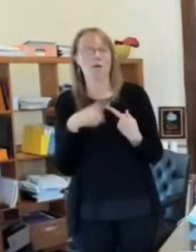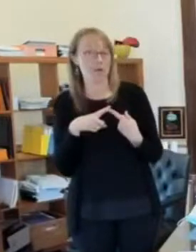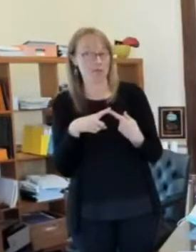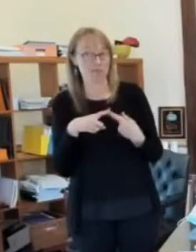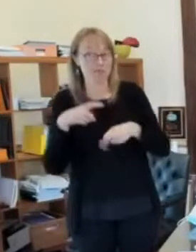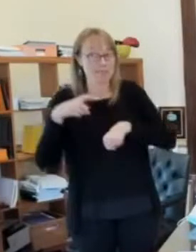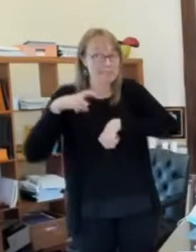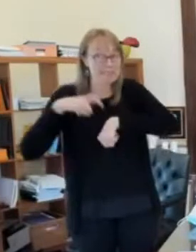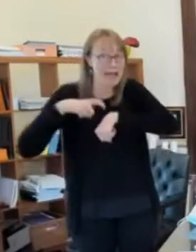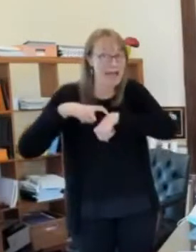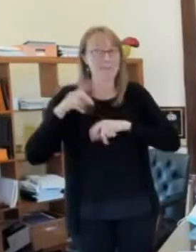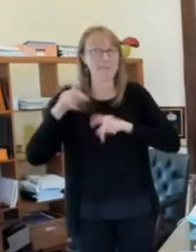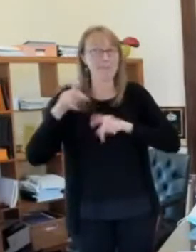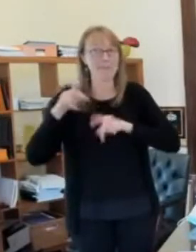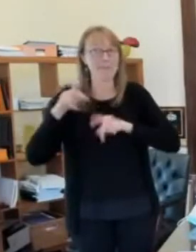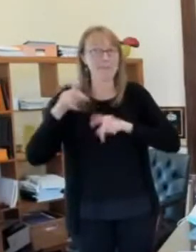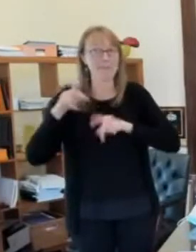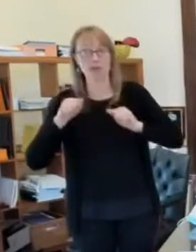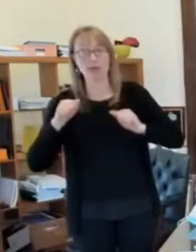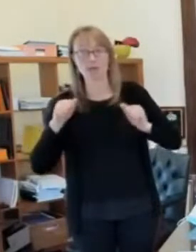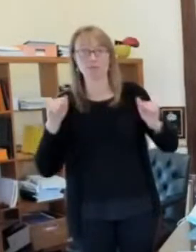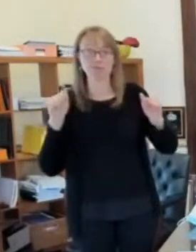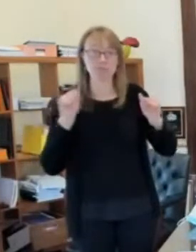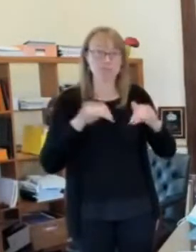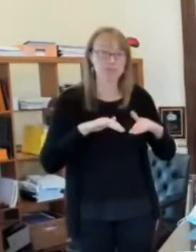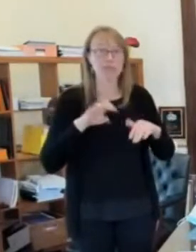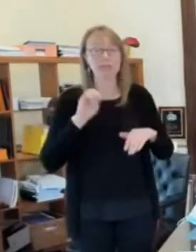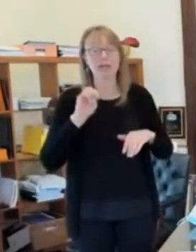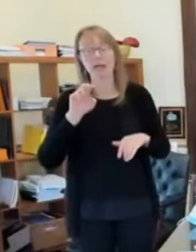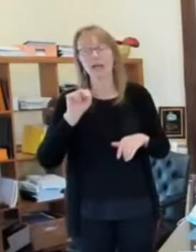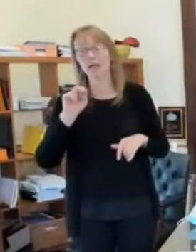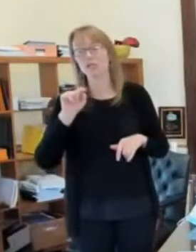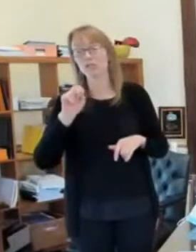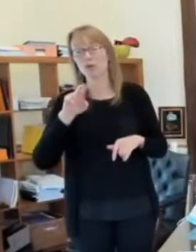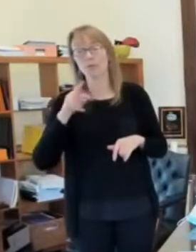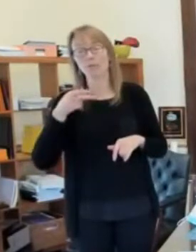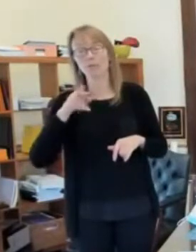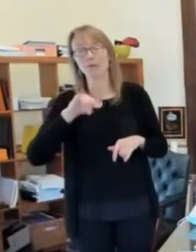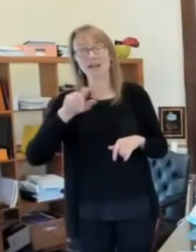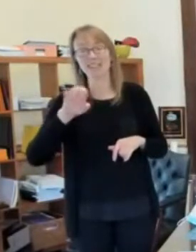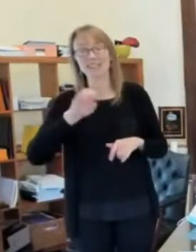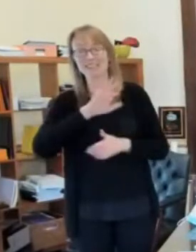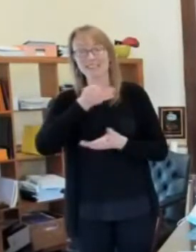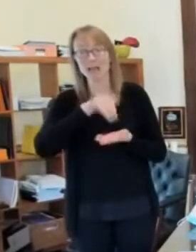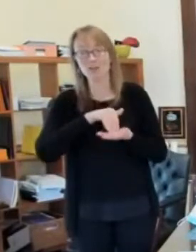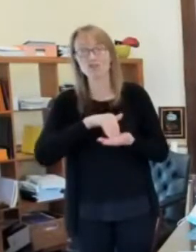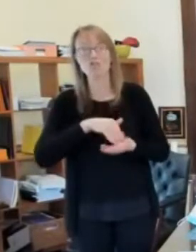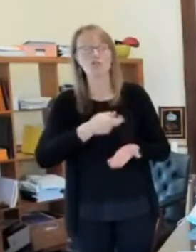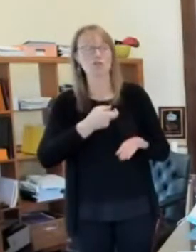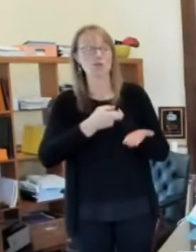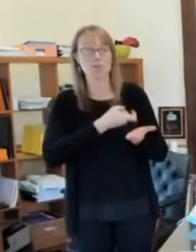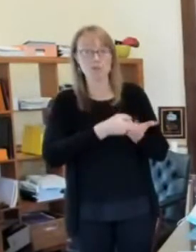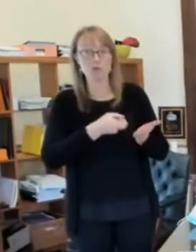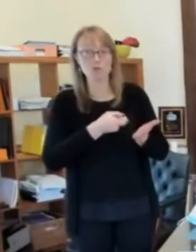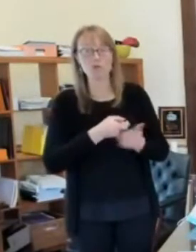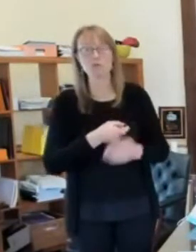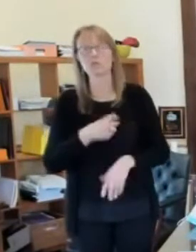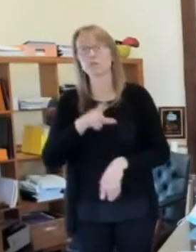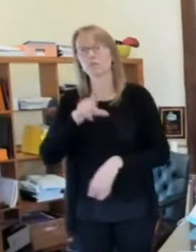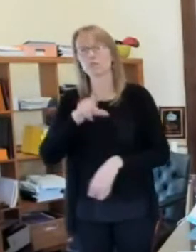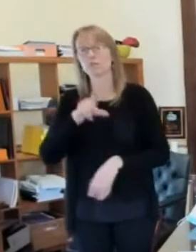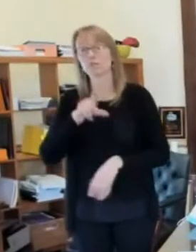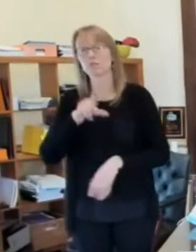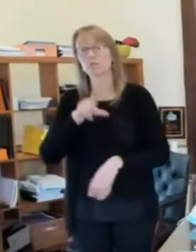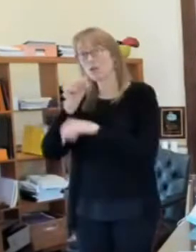We are working with both of those entities, both the Blues and the Cardinals, to try to work